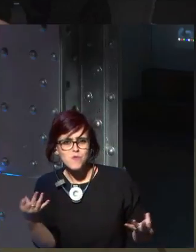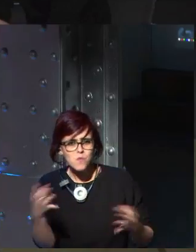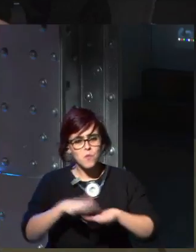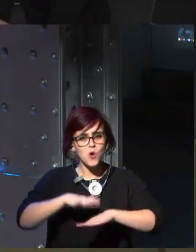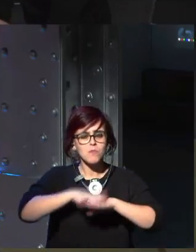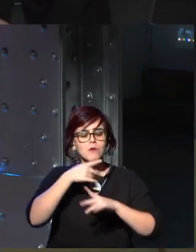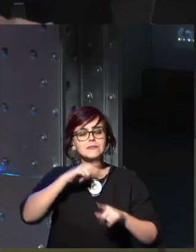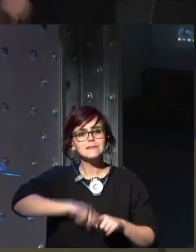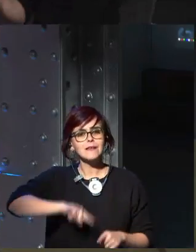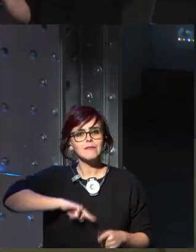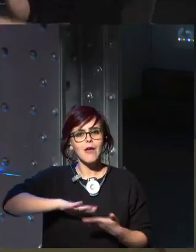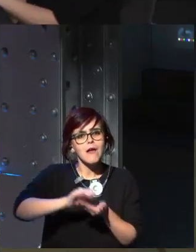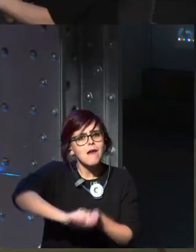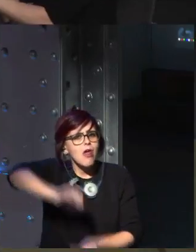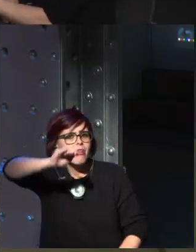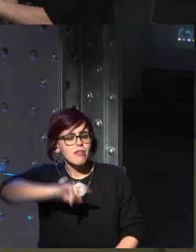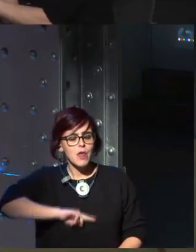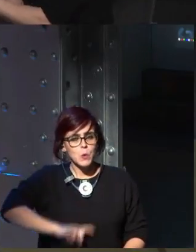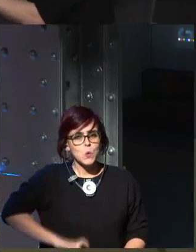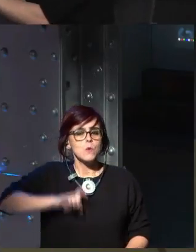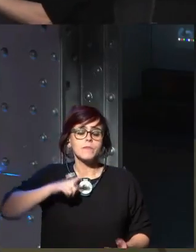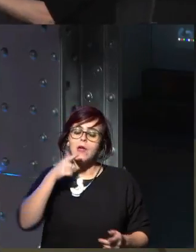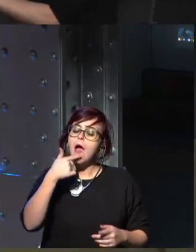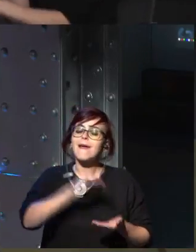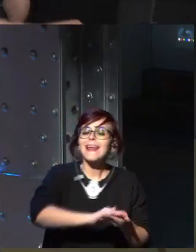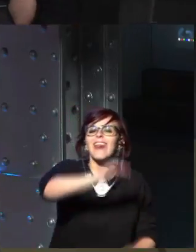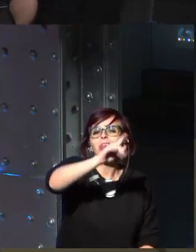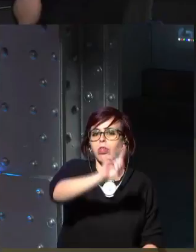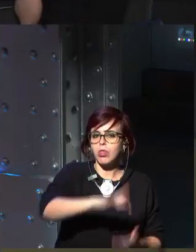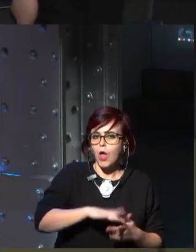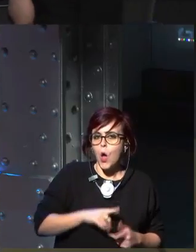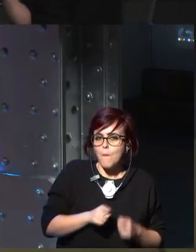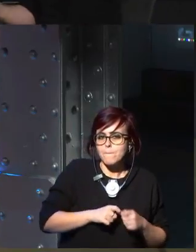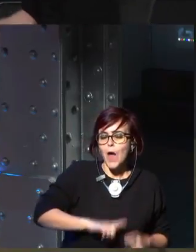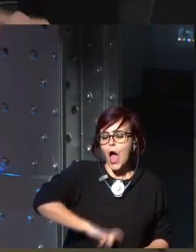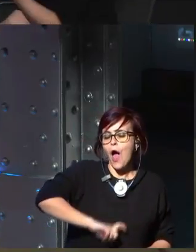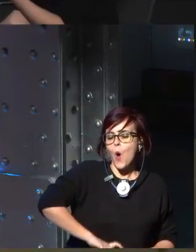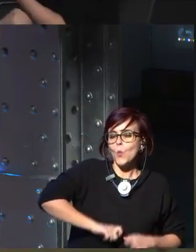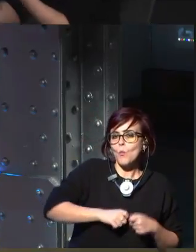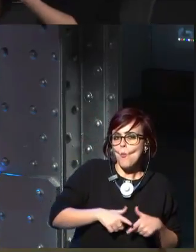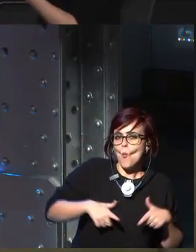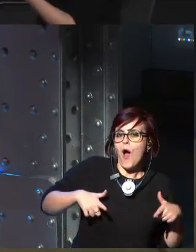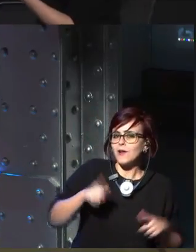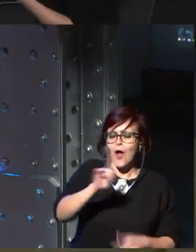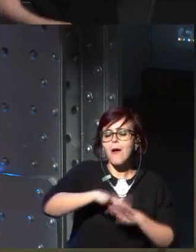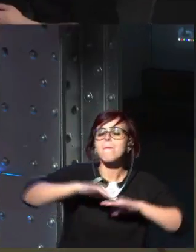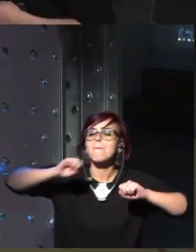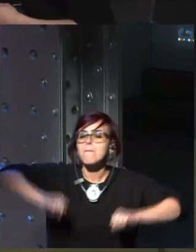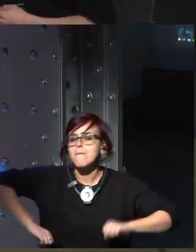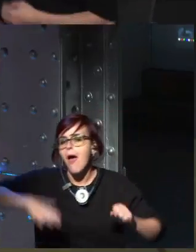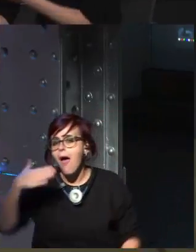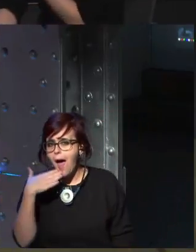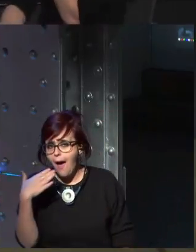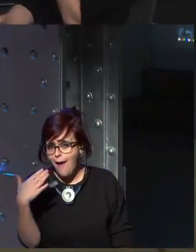has this changed? How do you say you've grown through it? No, I didn't say I'd grown. I said I'd grow older. Not quite the